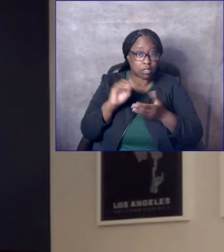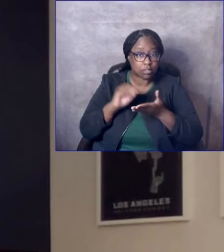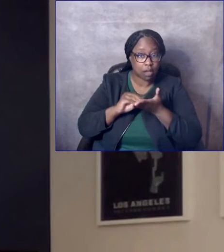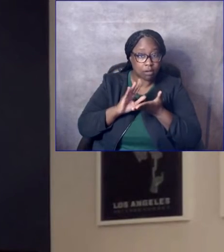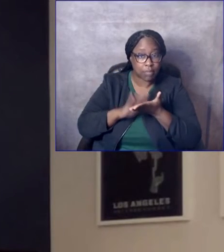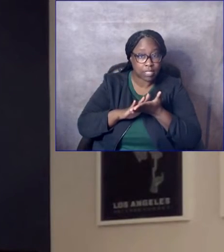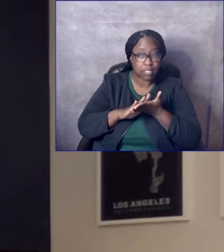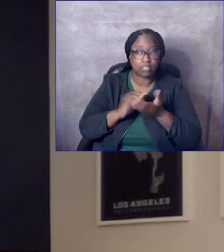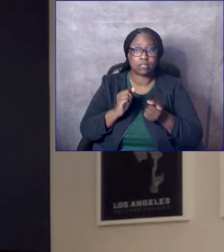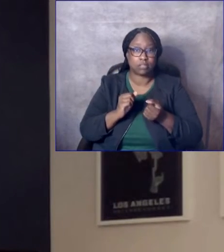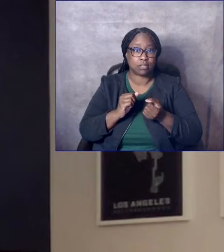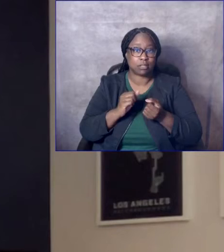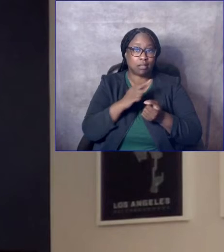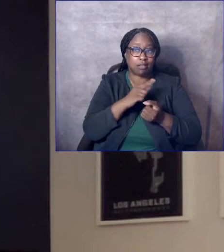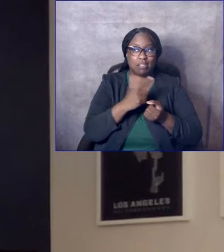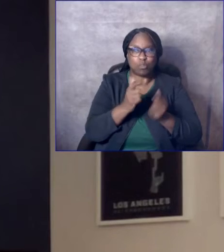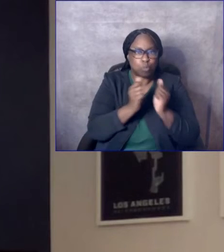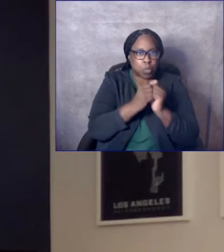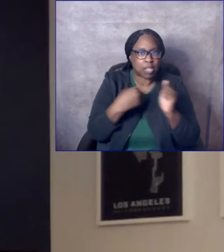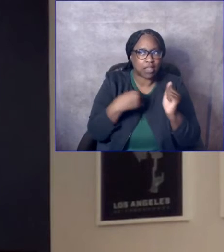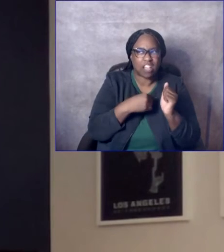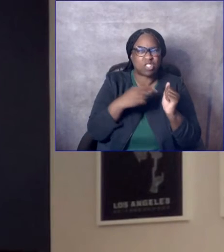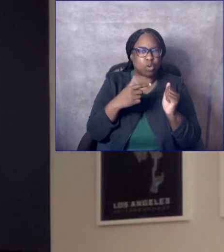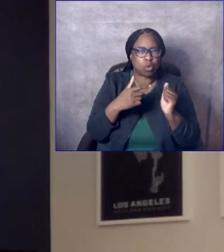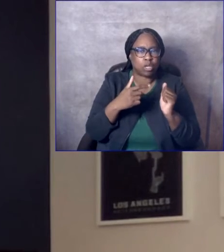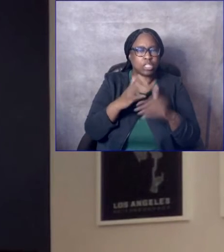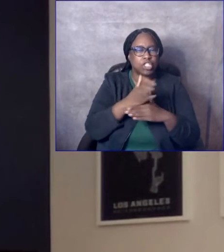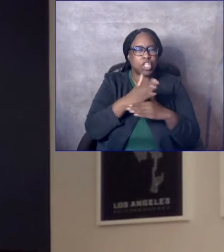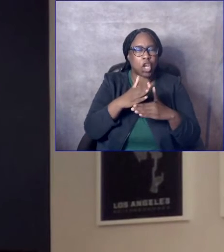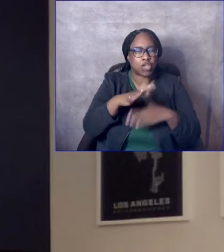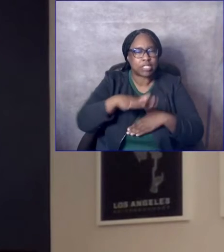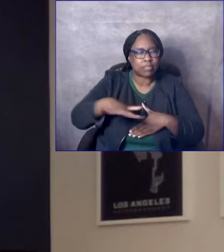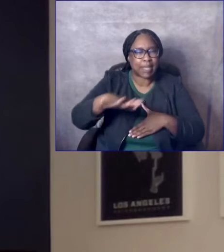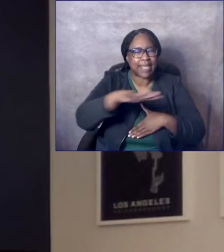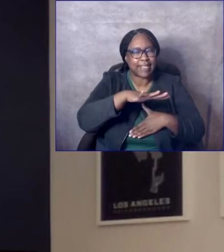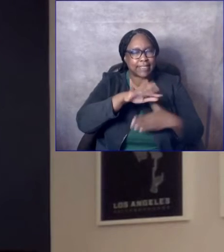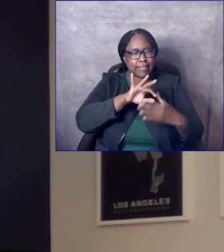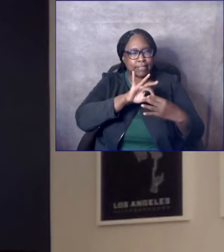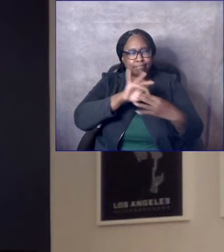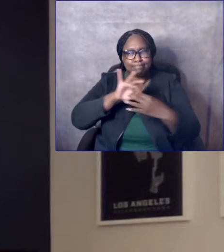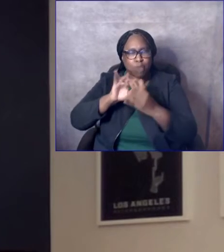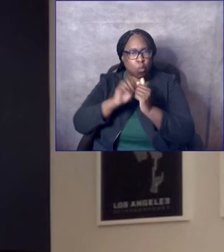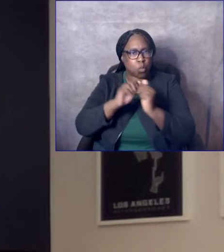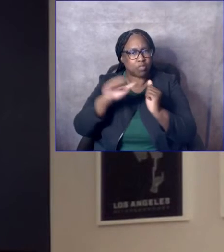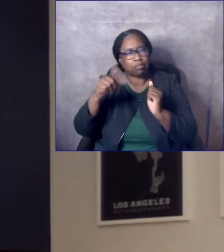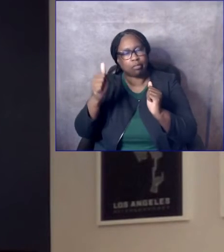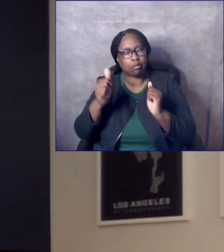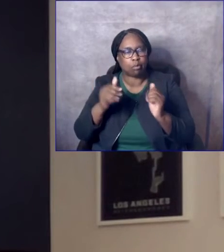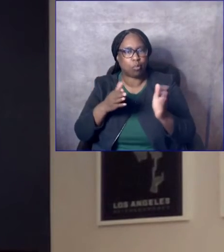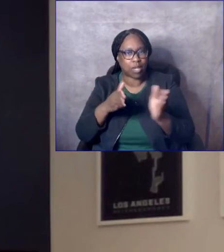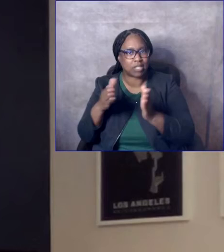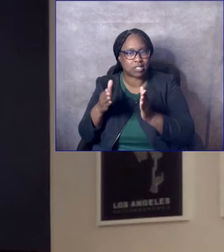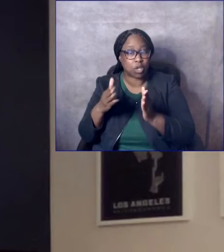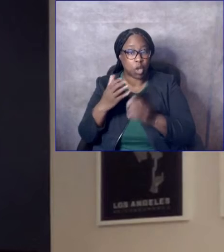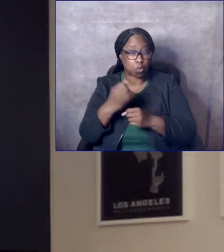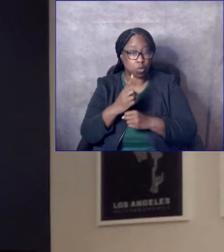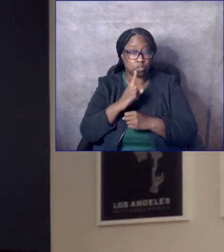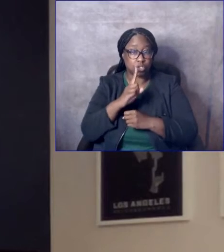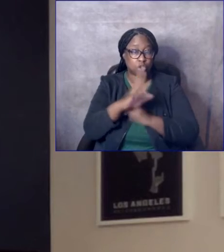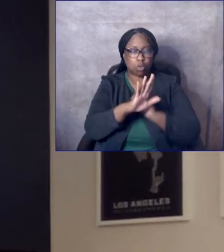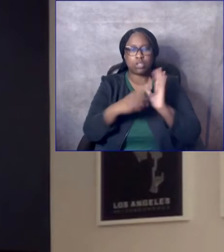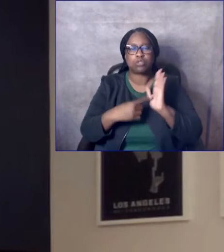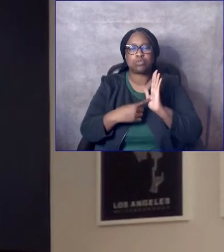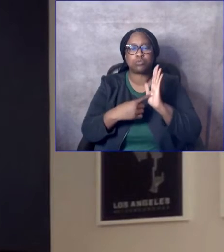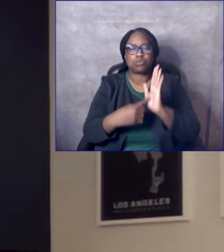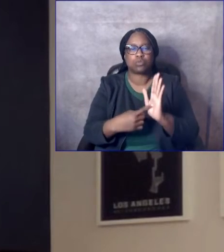in other ways. And so it was important that we were respecting that relationship by staying really true to those stories. I think that's a big